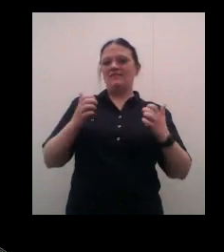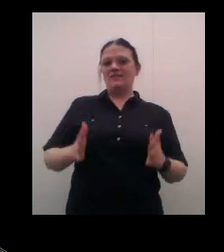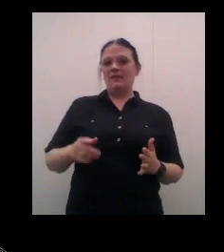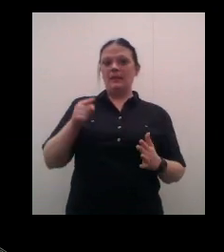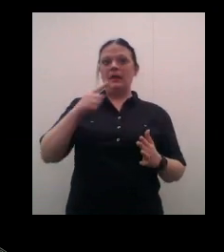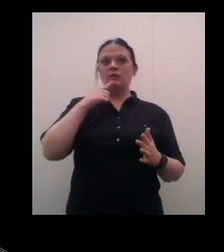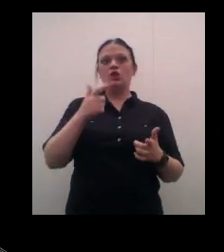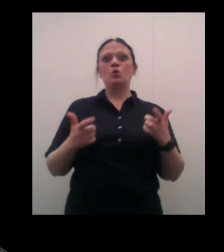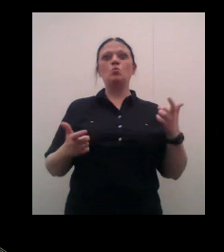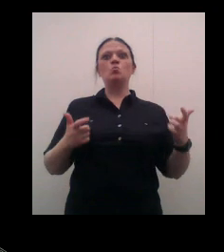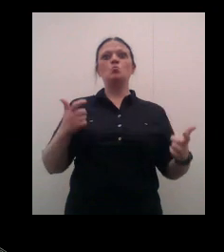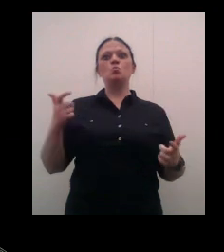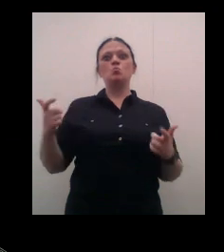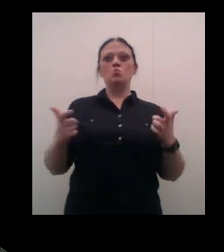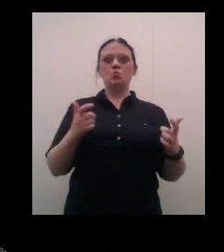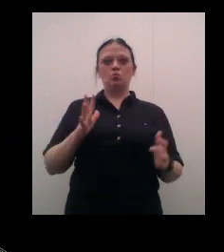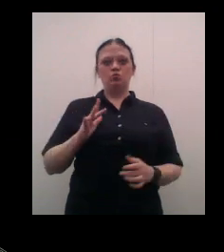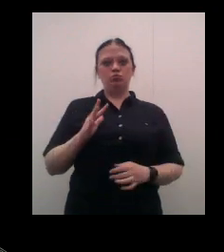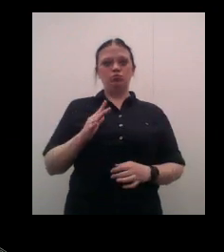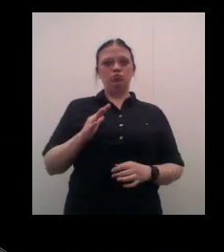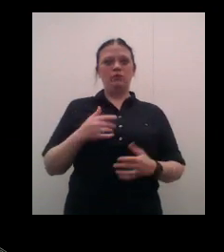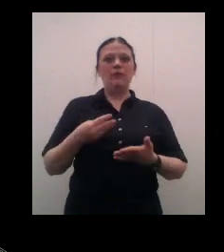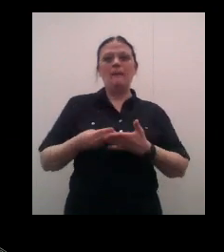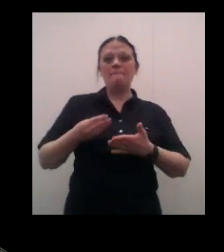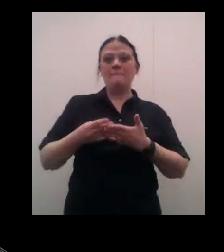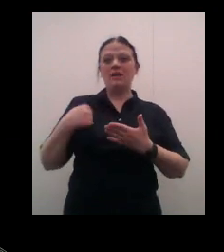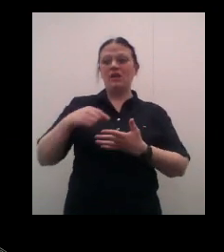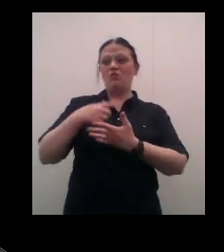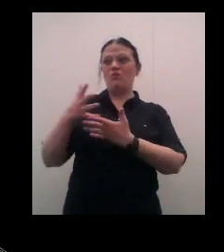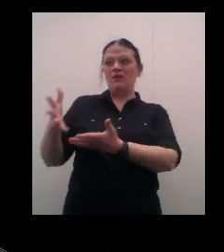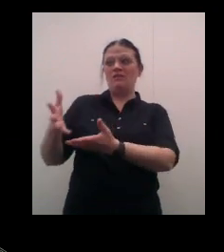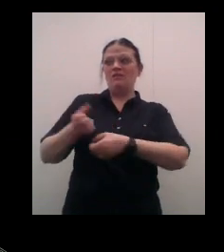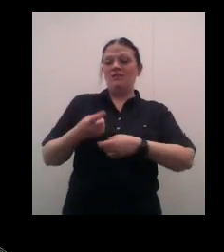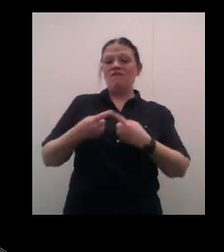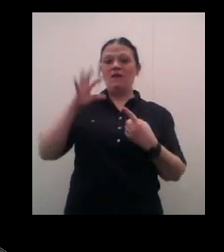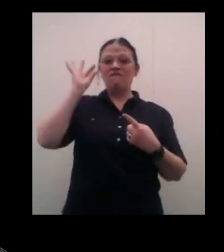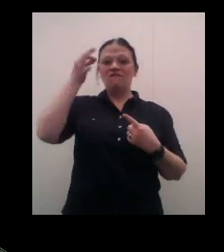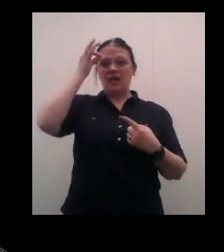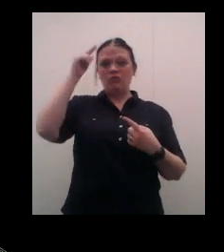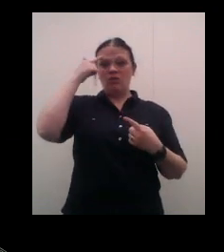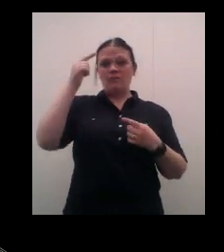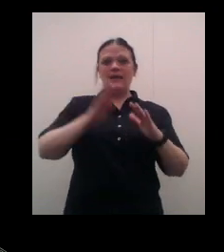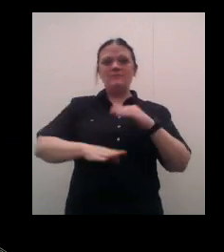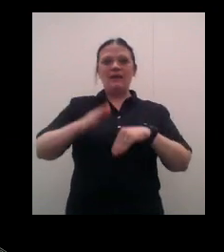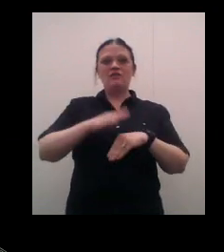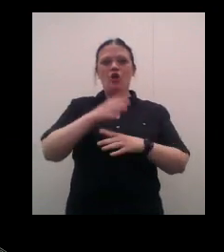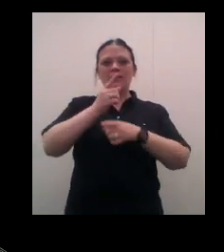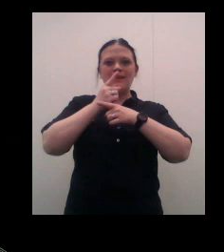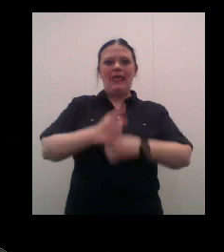is huge. The money that we receive from the federal government is based on the accurate census responses.